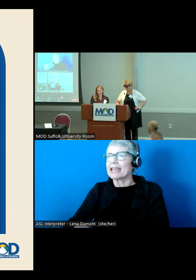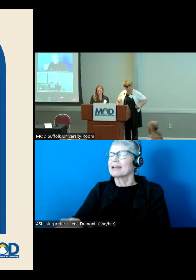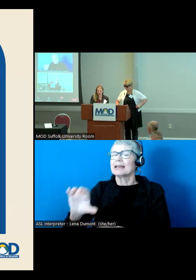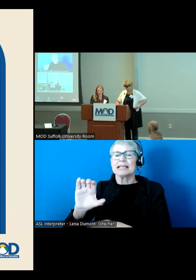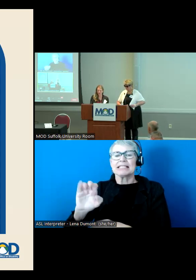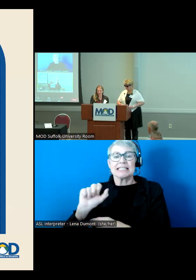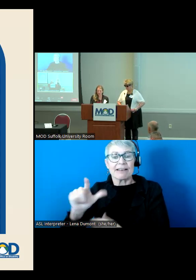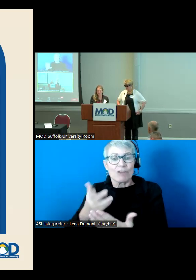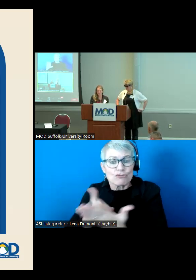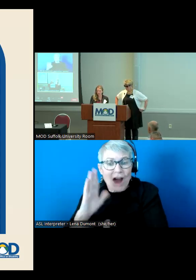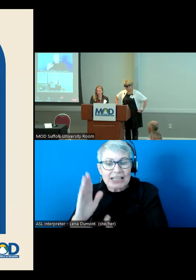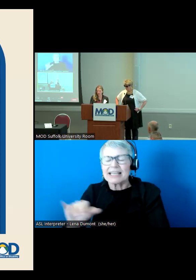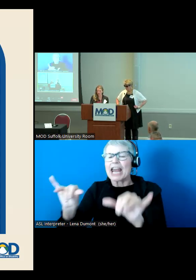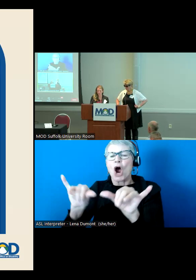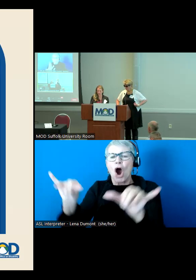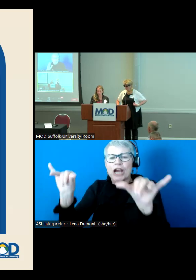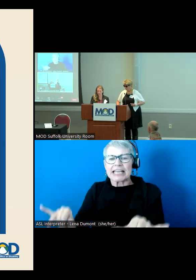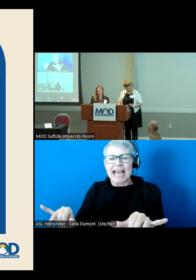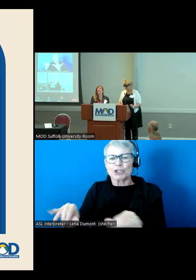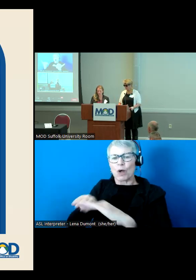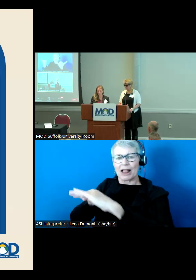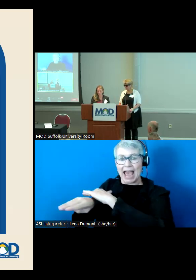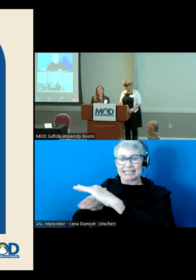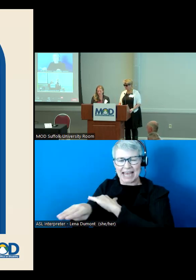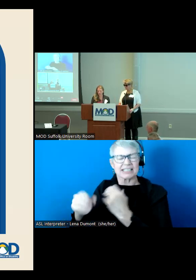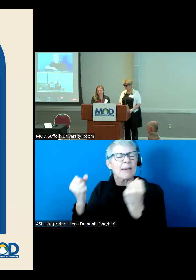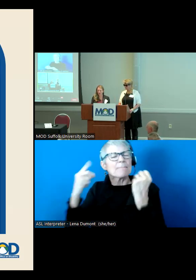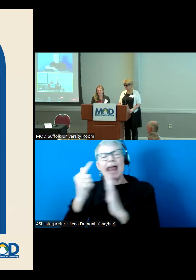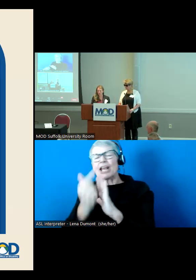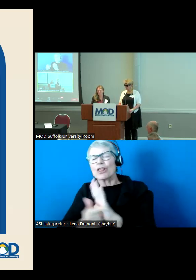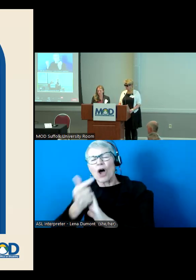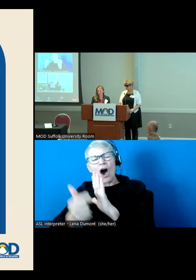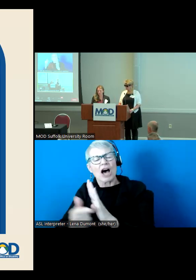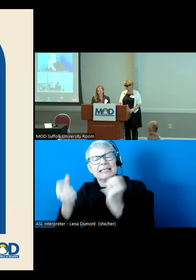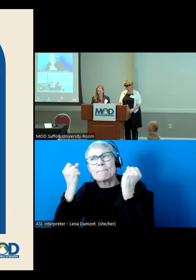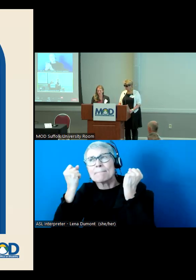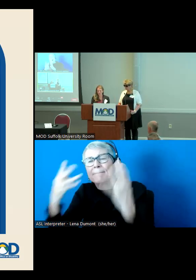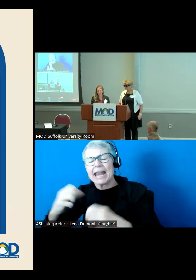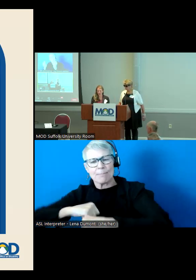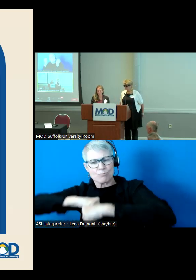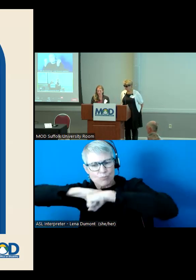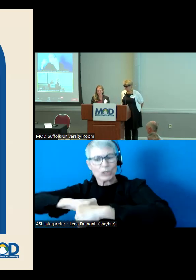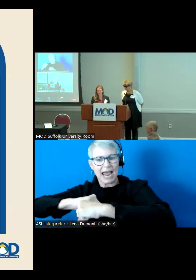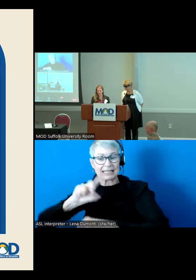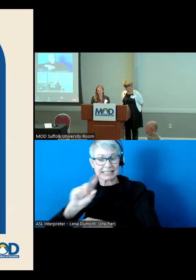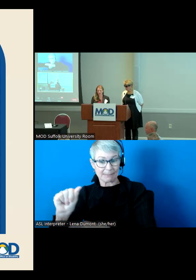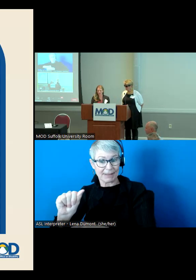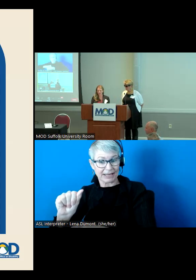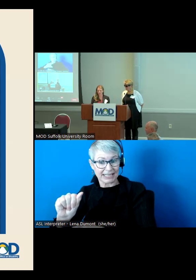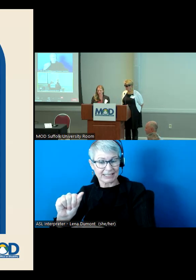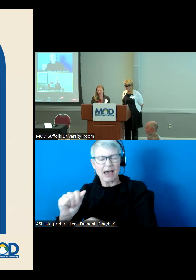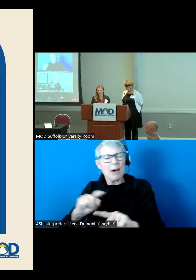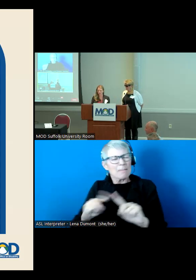access. There are many great laws protecting people with disabilities and outlining steps that municipalities, housing